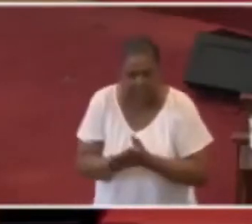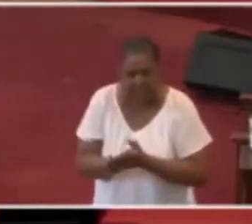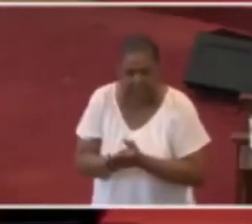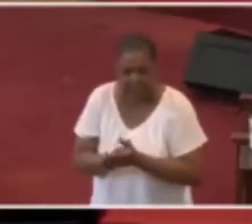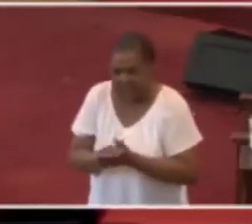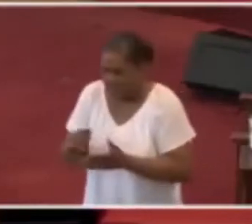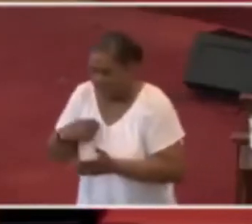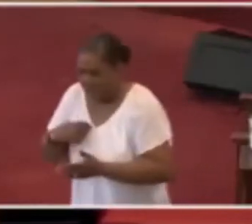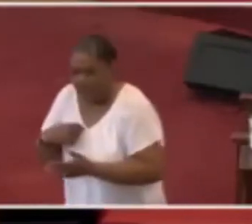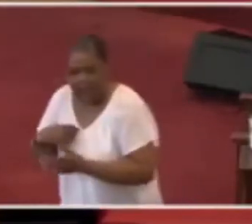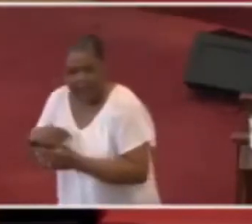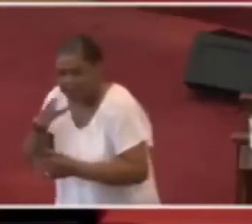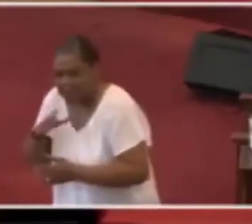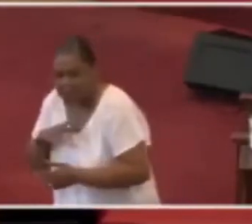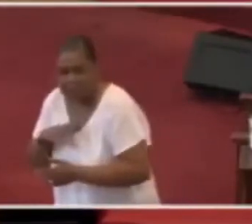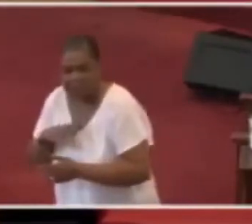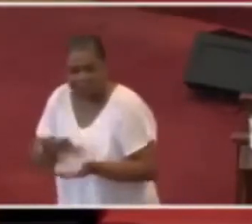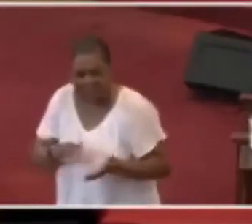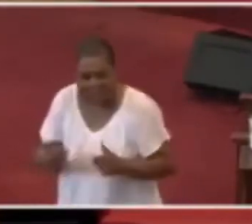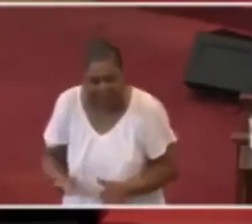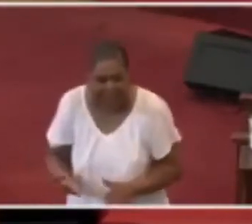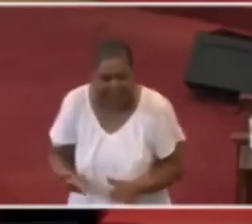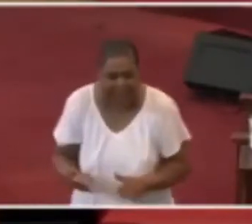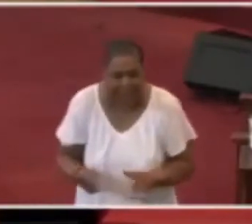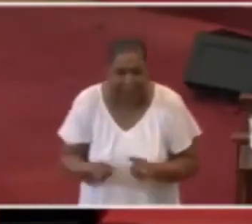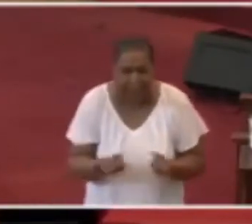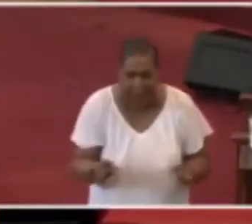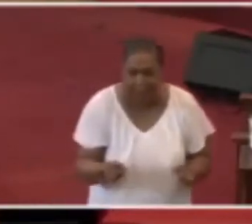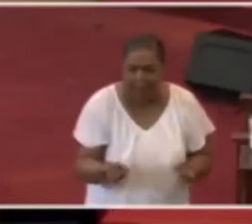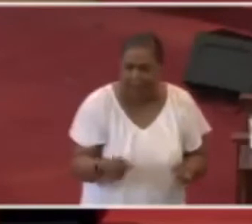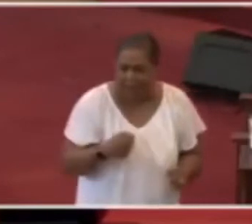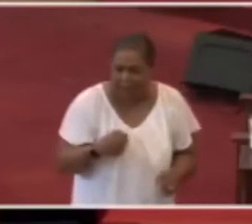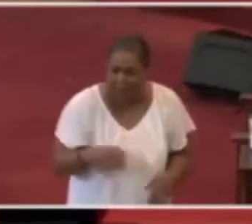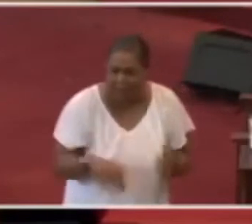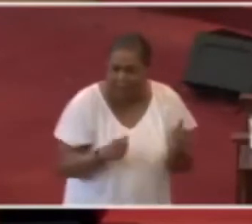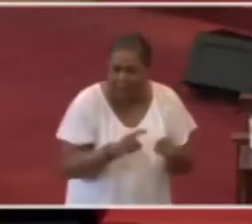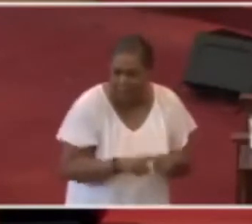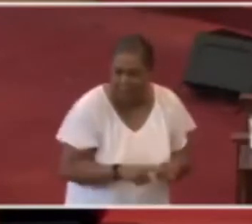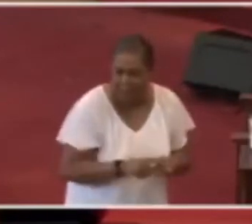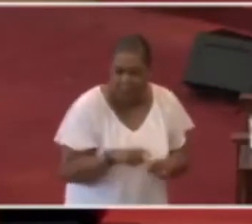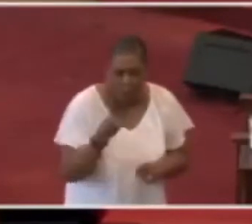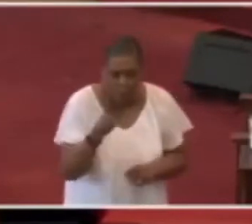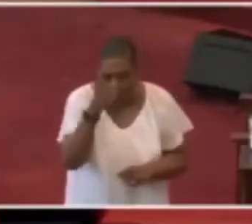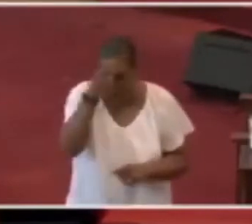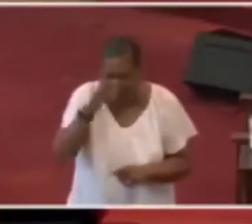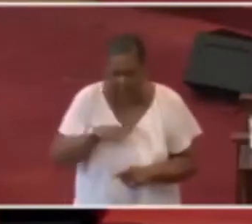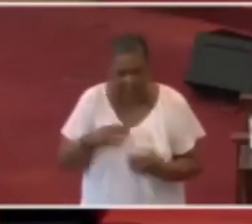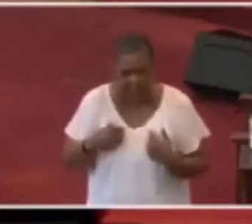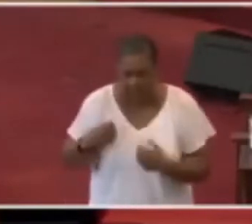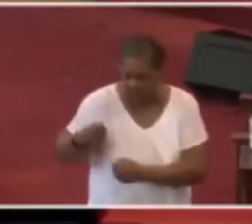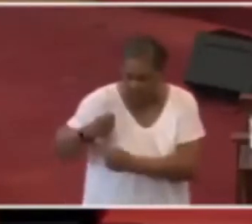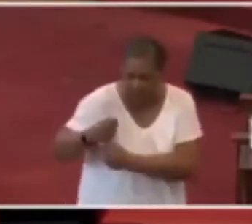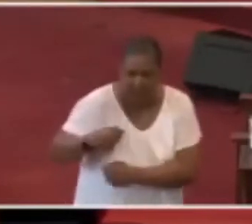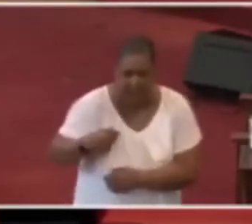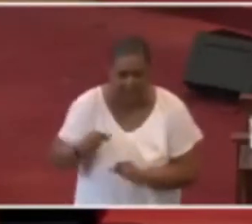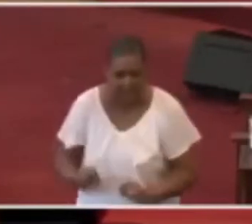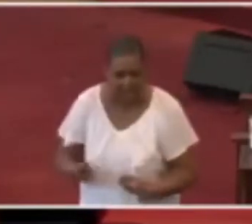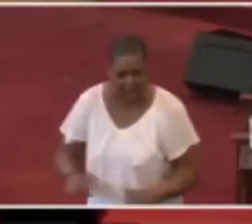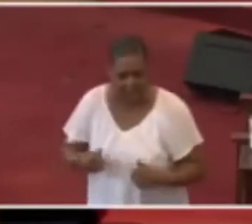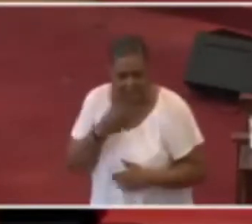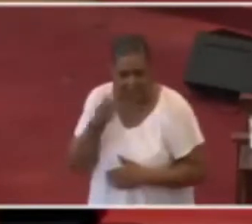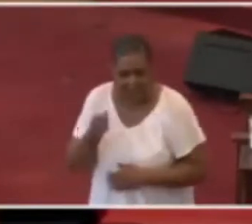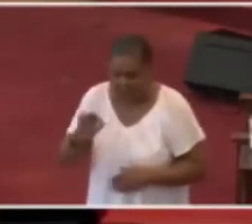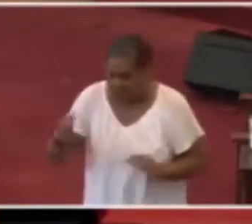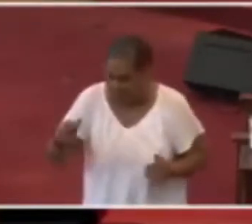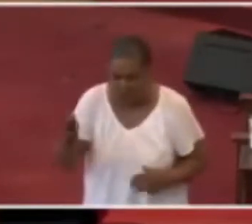to be stoned. Minutes later, I'm walking away because of one man's confidence that I can live my life better than